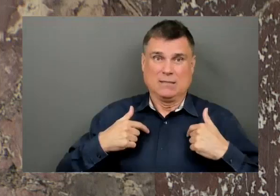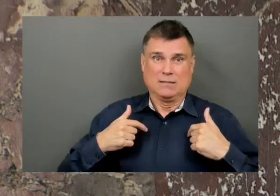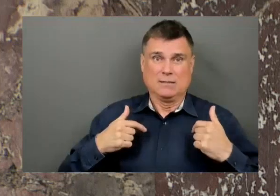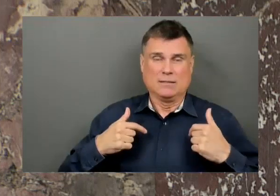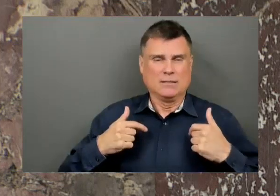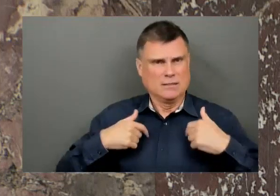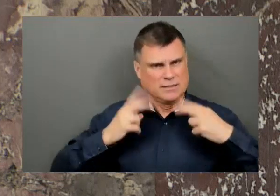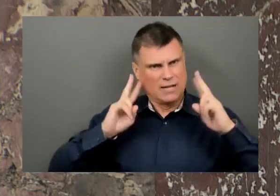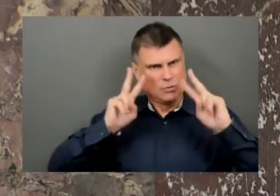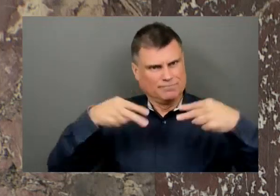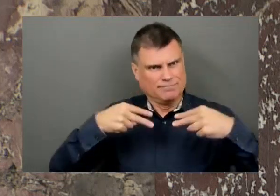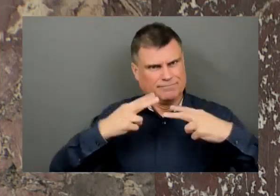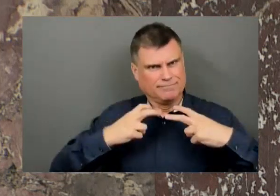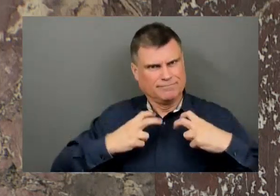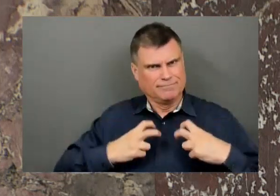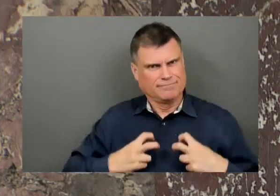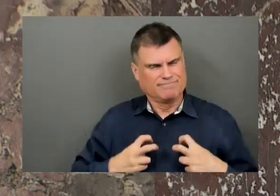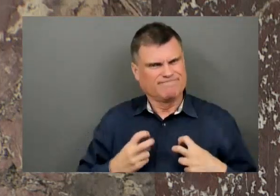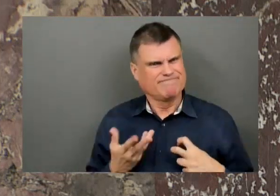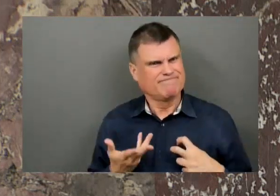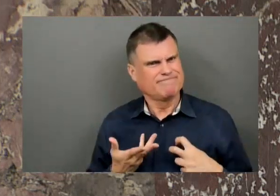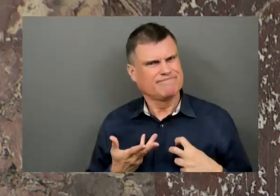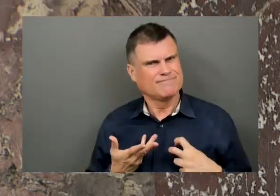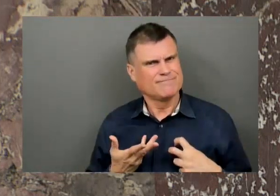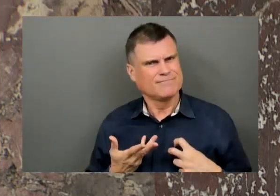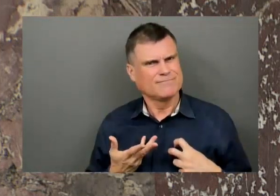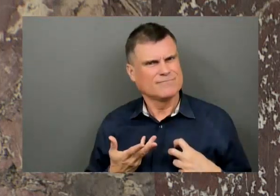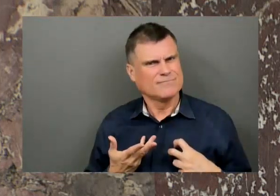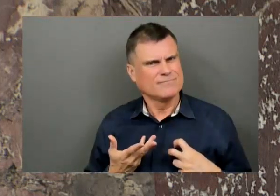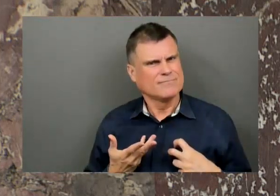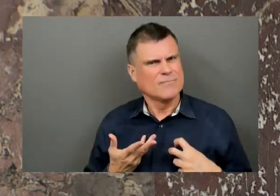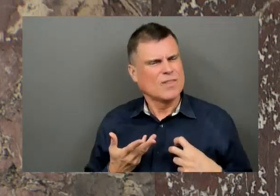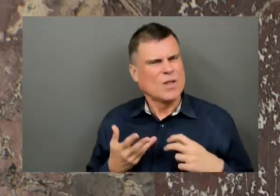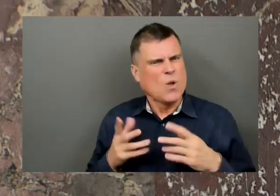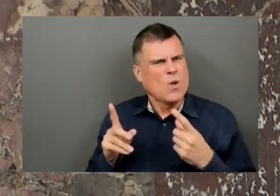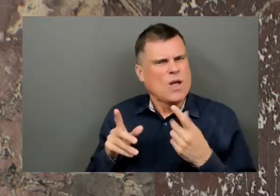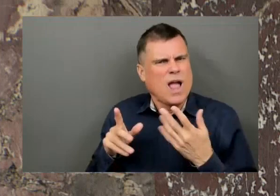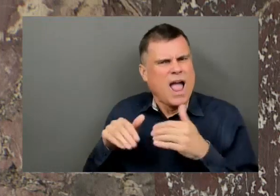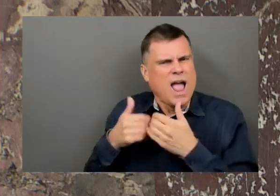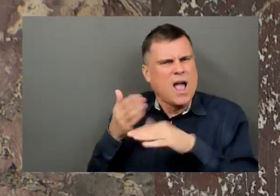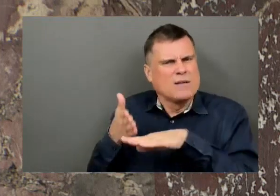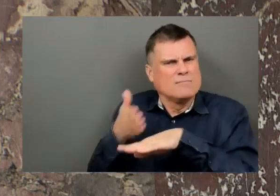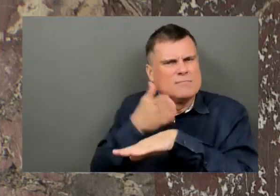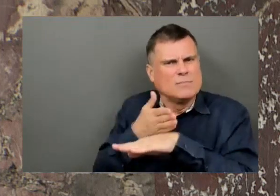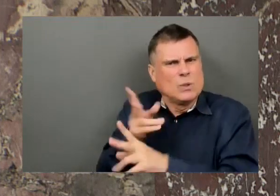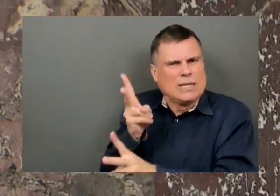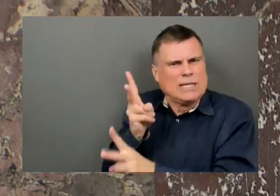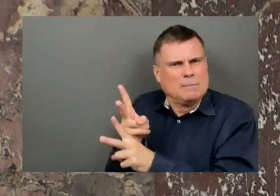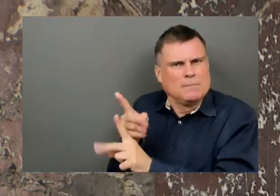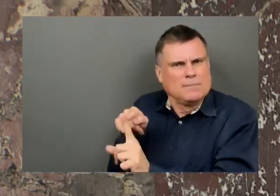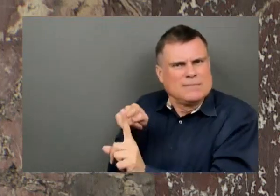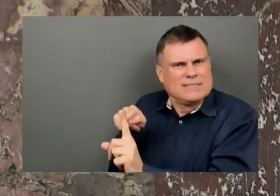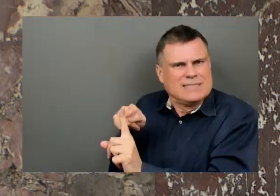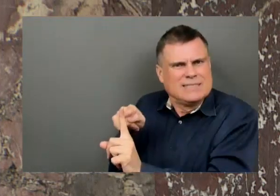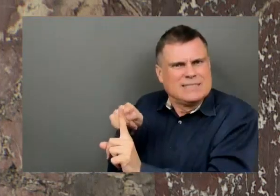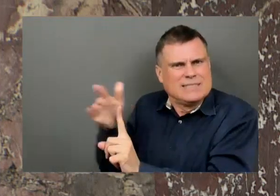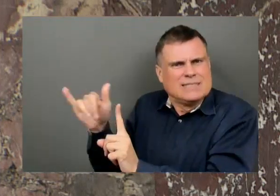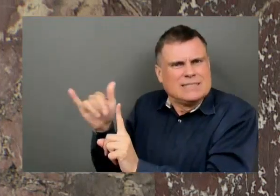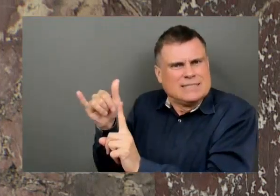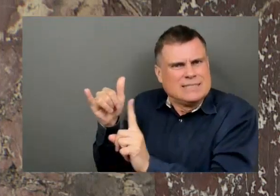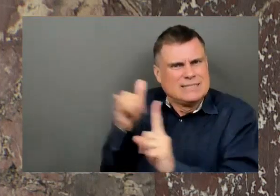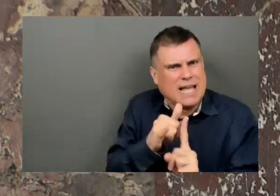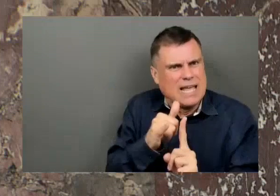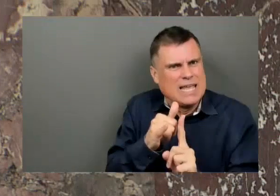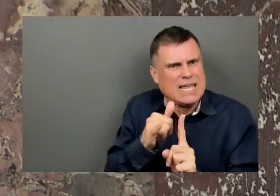could we have done to make sure that her voice stayed in our caucus? I had a meeting with Selina just a few hours before she resigned with the member for Coquitlam-Millardville, my